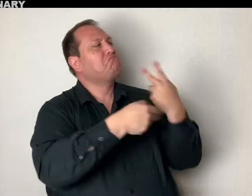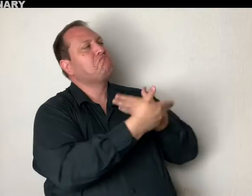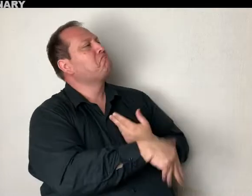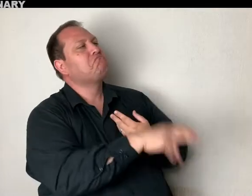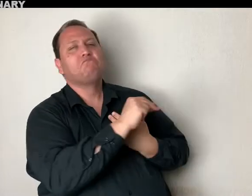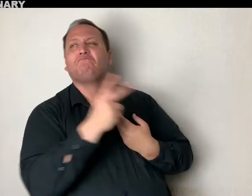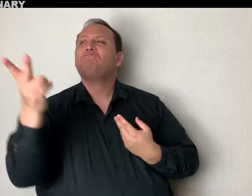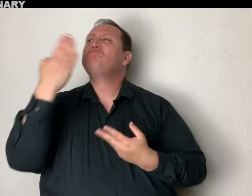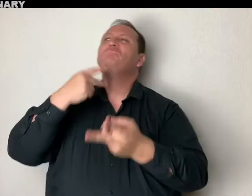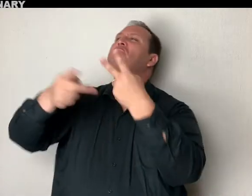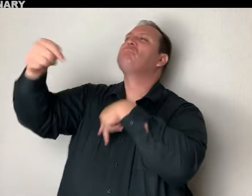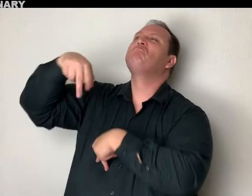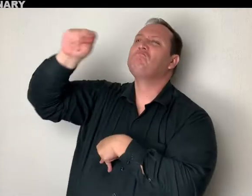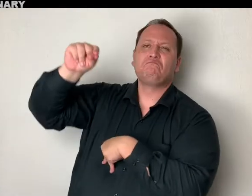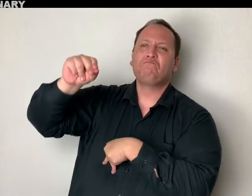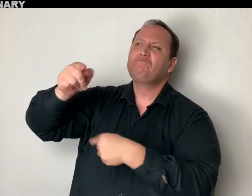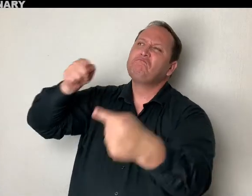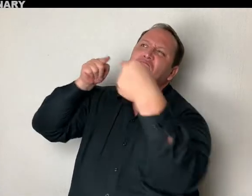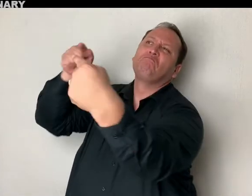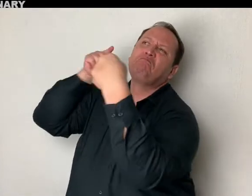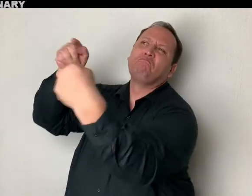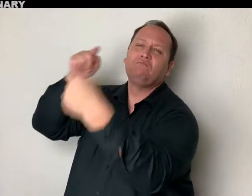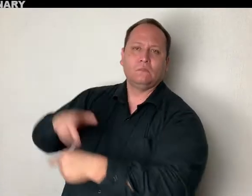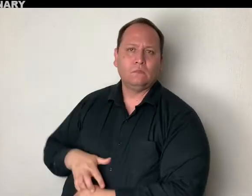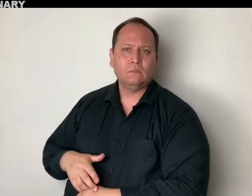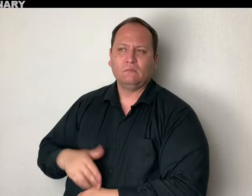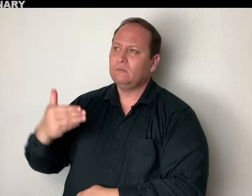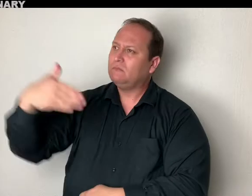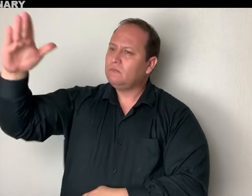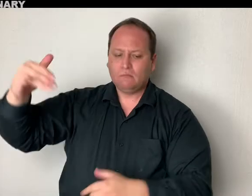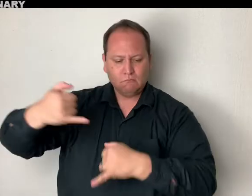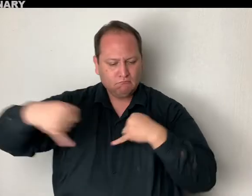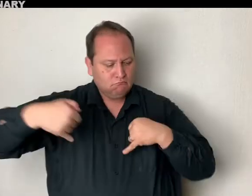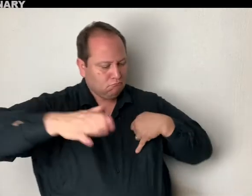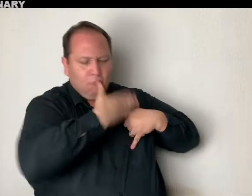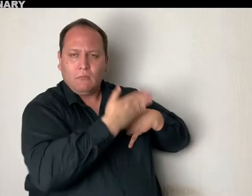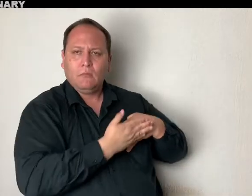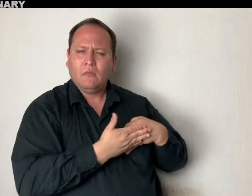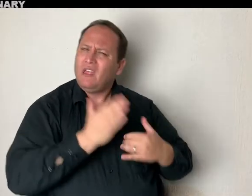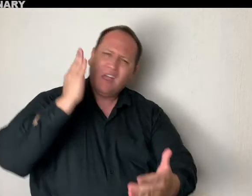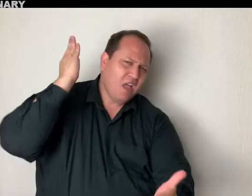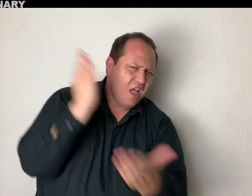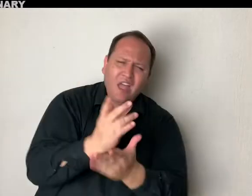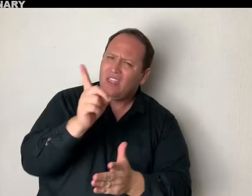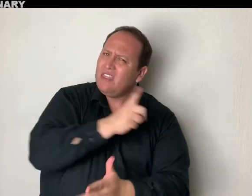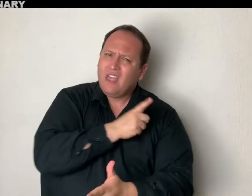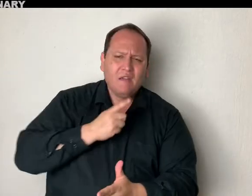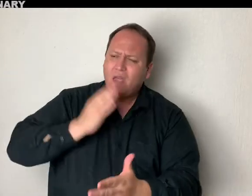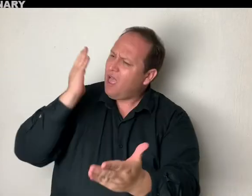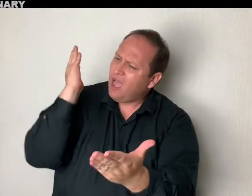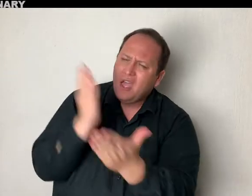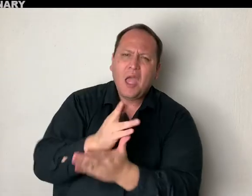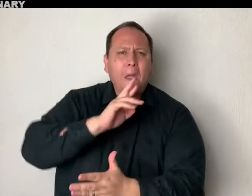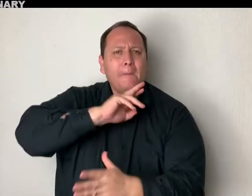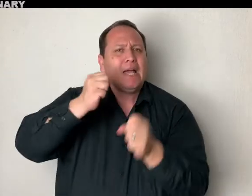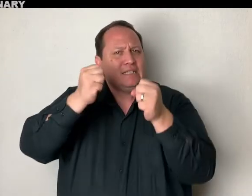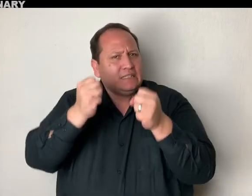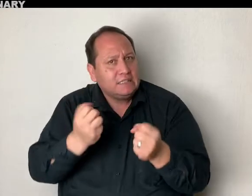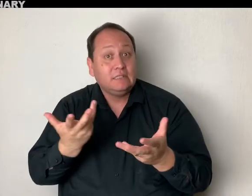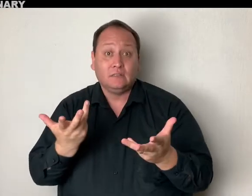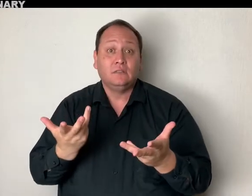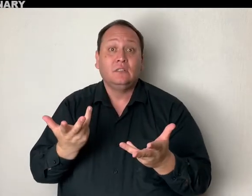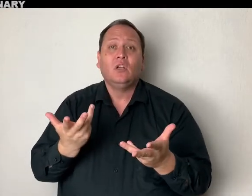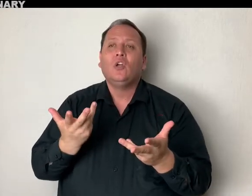be fighting, we have to keep each other out. That has to stop. Our best security easily is communication